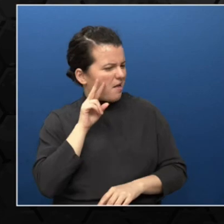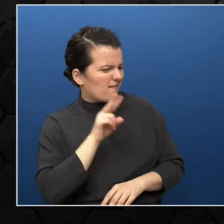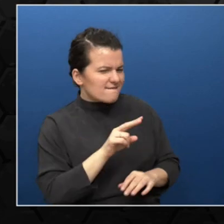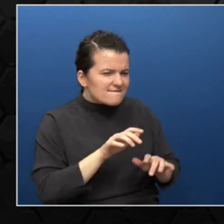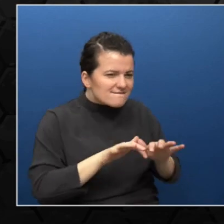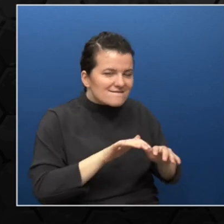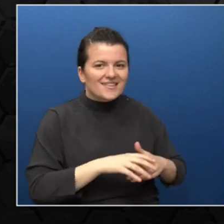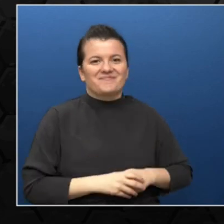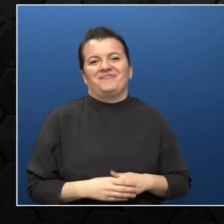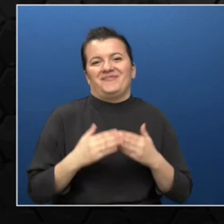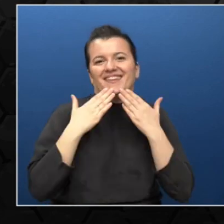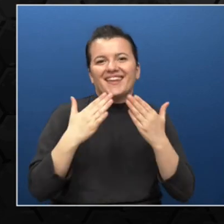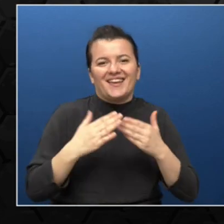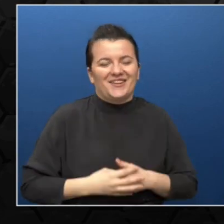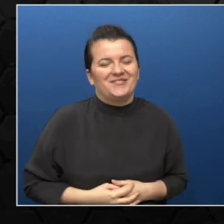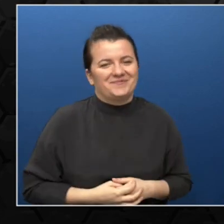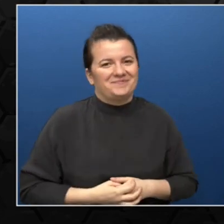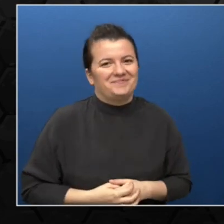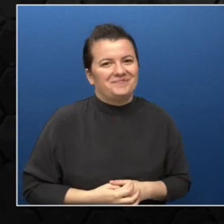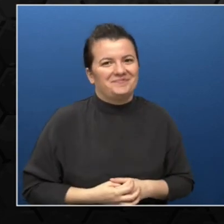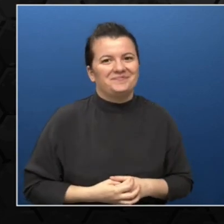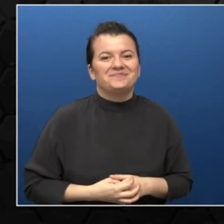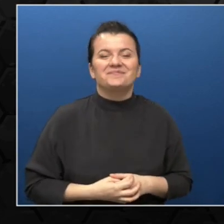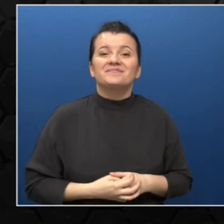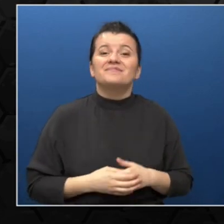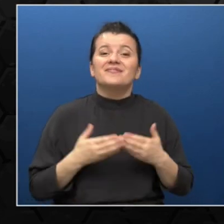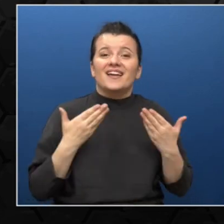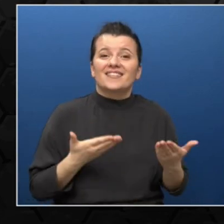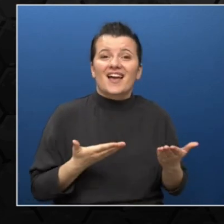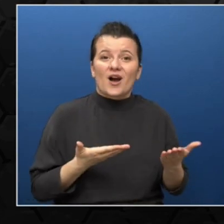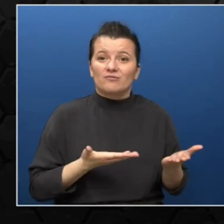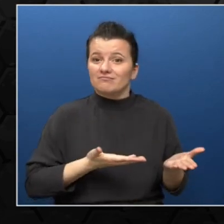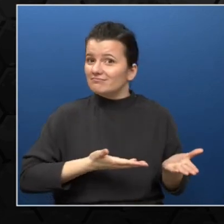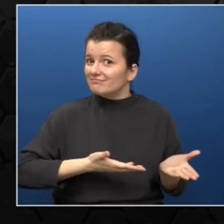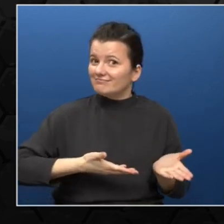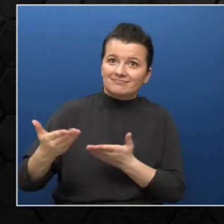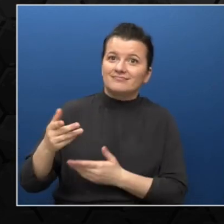And with that, I'm going to hand over to you again, Kunal, for the next speaker, right?